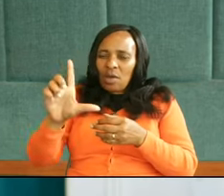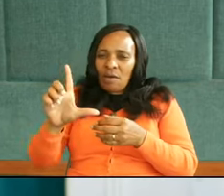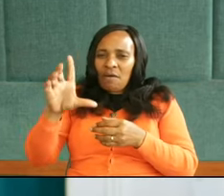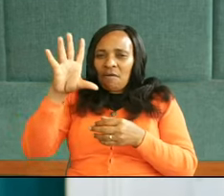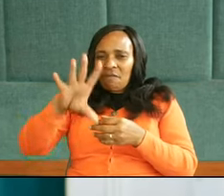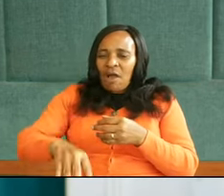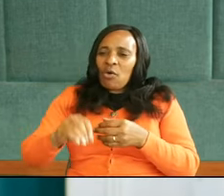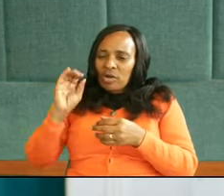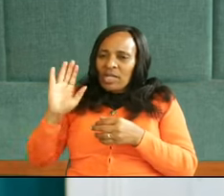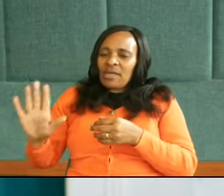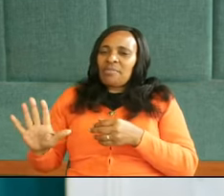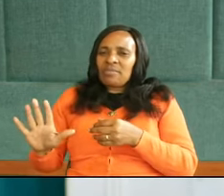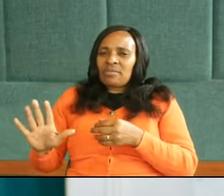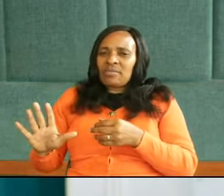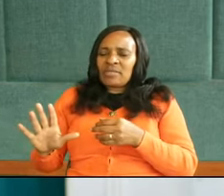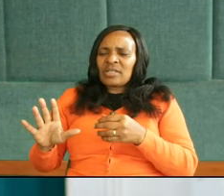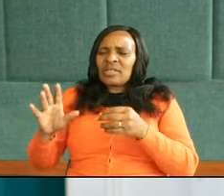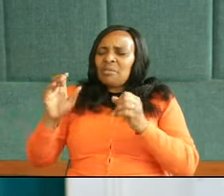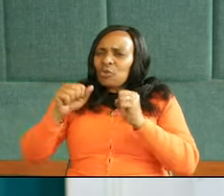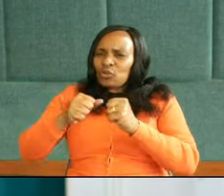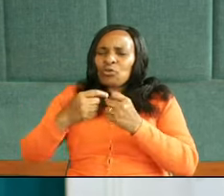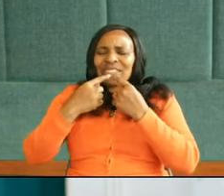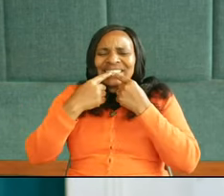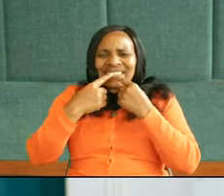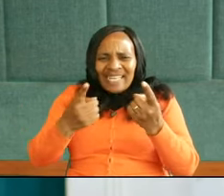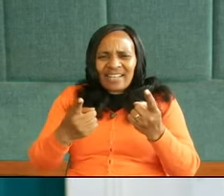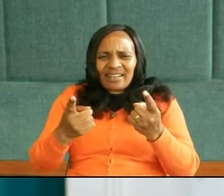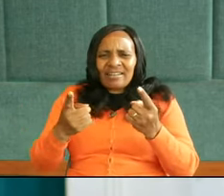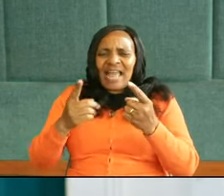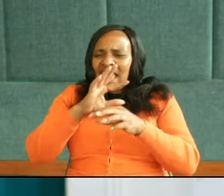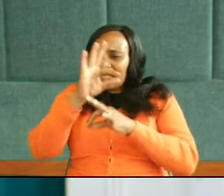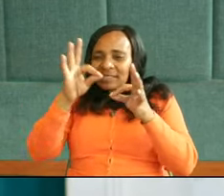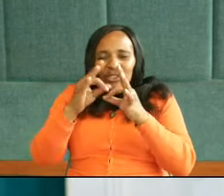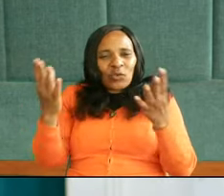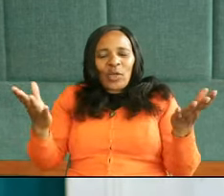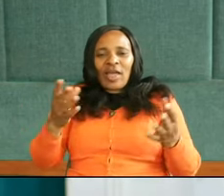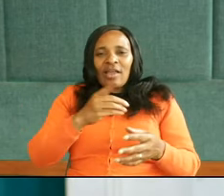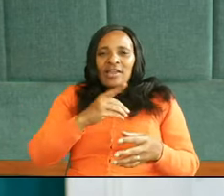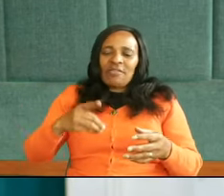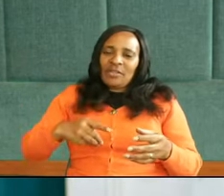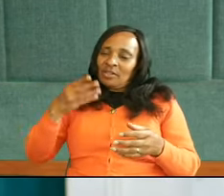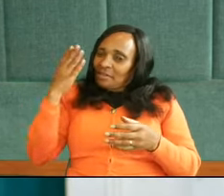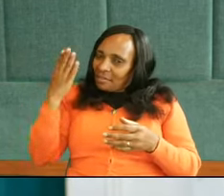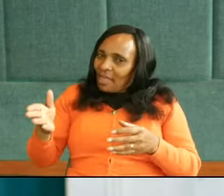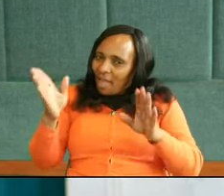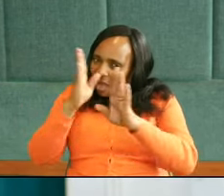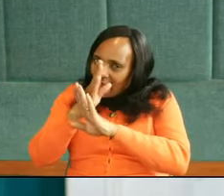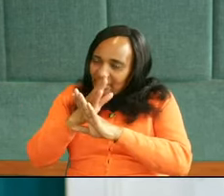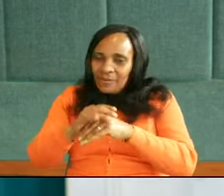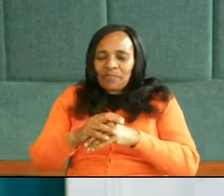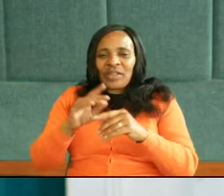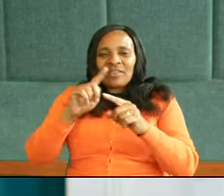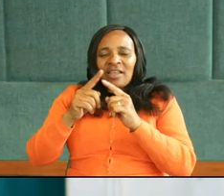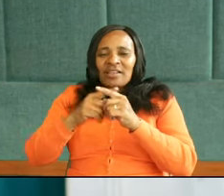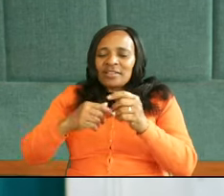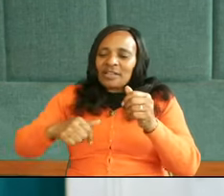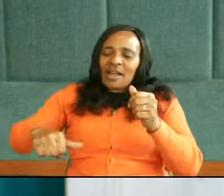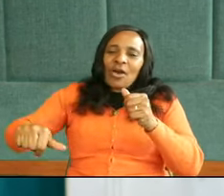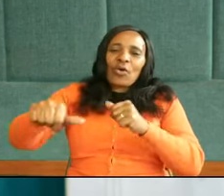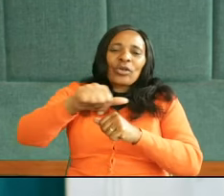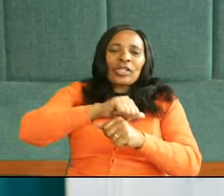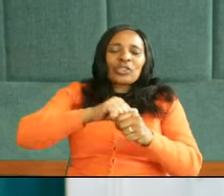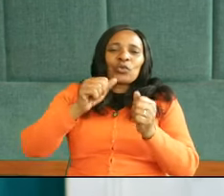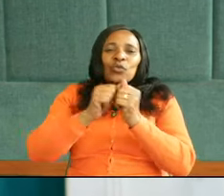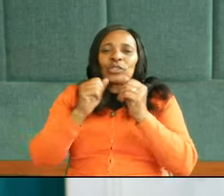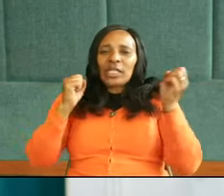Saul had found him. His intelligence had told him exactly where David was. And David was surrounded by Saul's